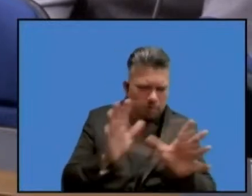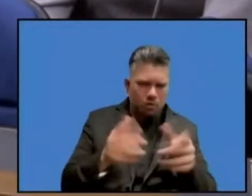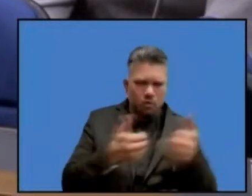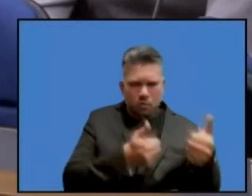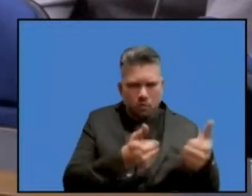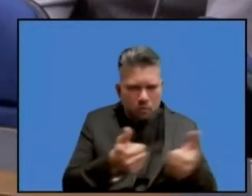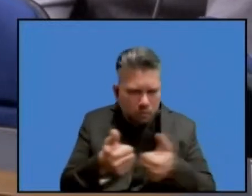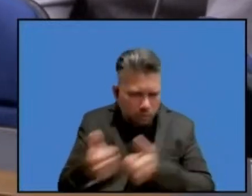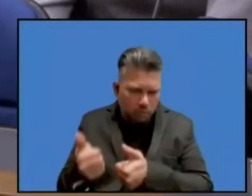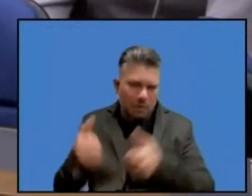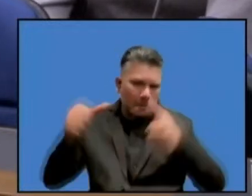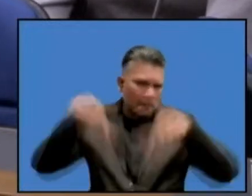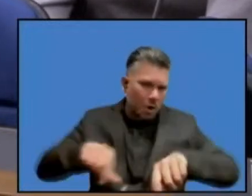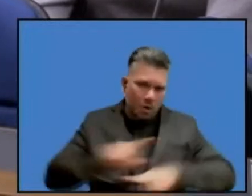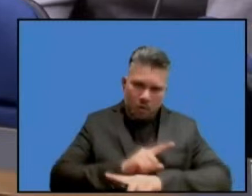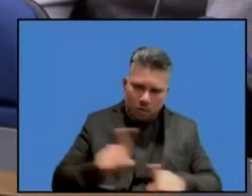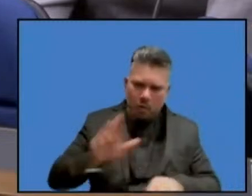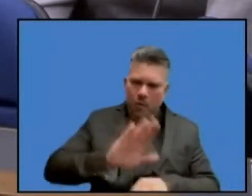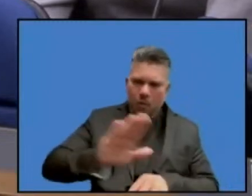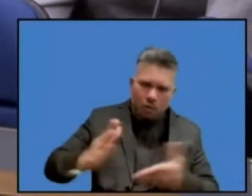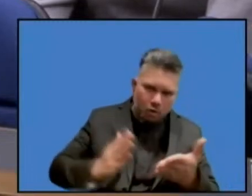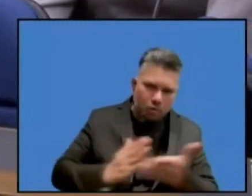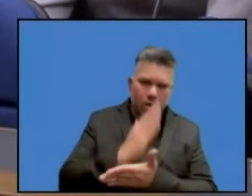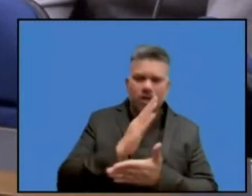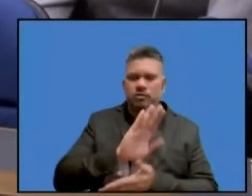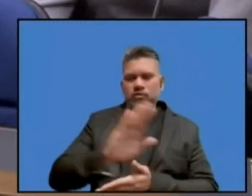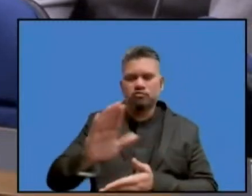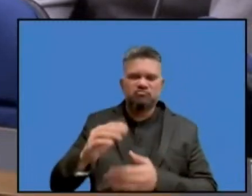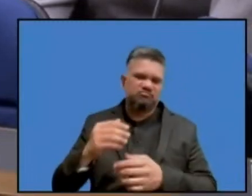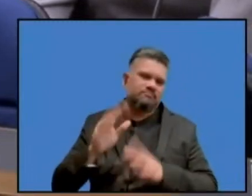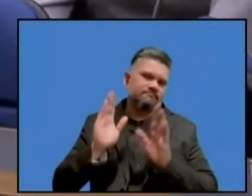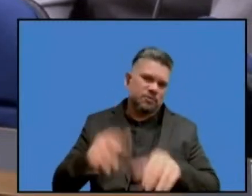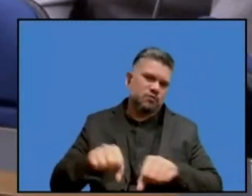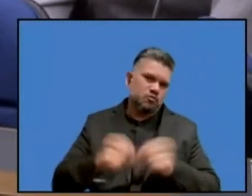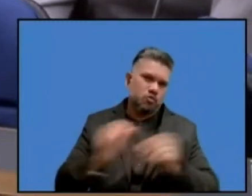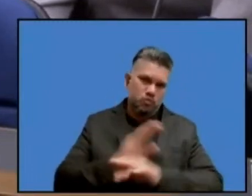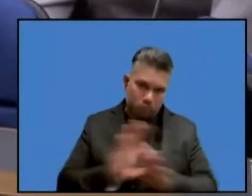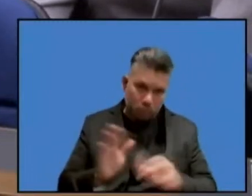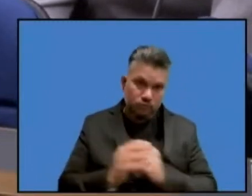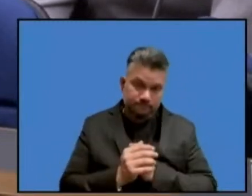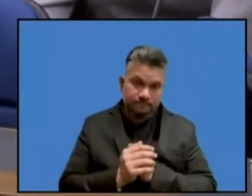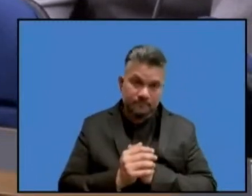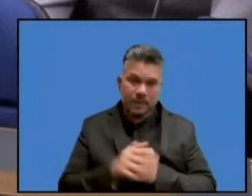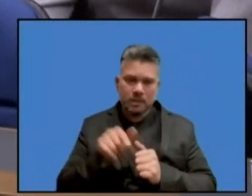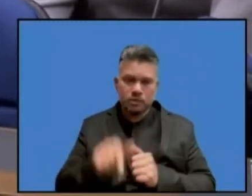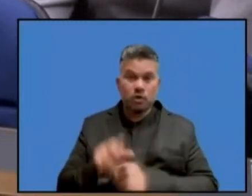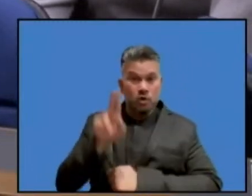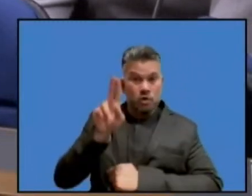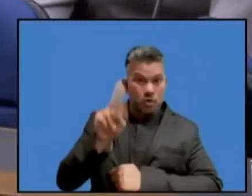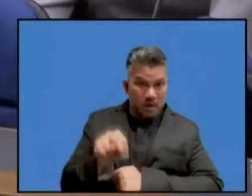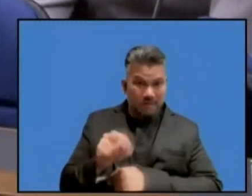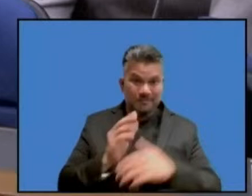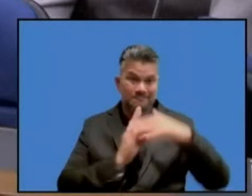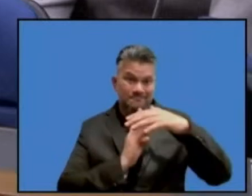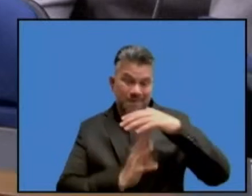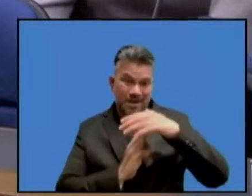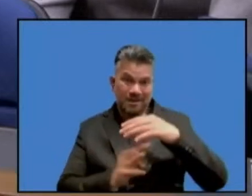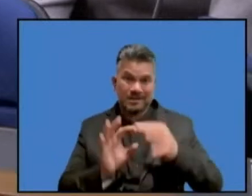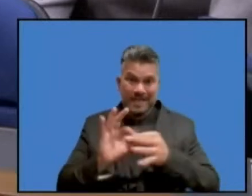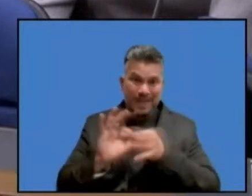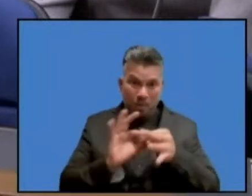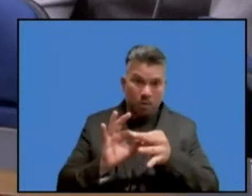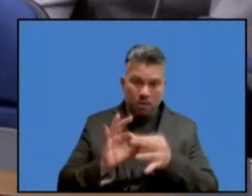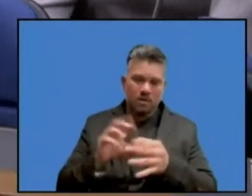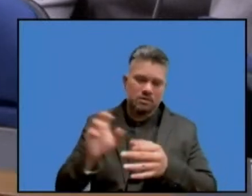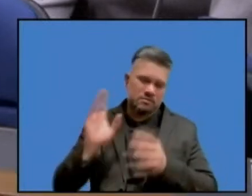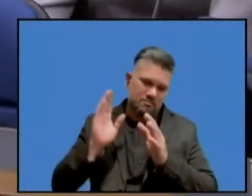workers in a timely manner. We look forward to more support from UN Migration Network in strengthening capacity in